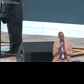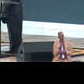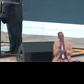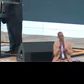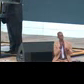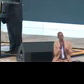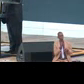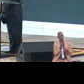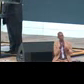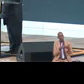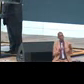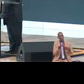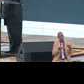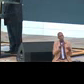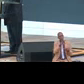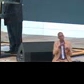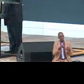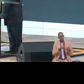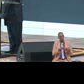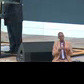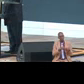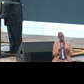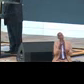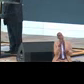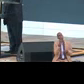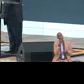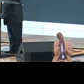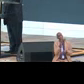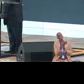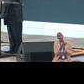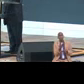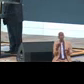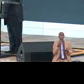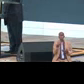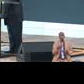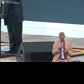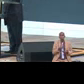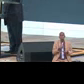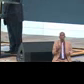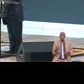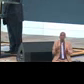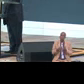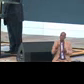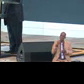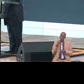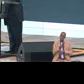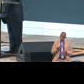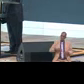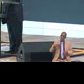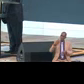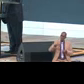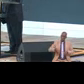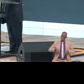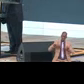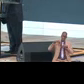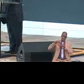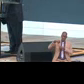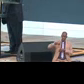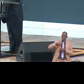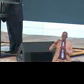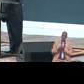say, how about this one in your mouth? He says, it's not me. It says, it's Christ that lives in